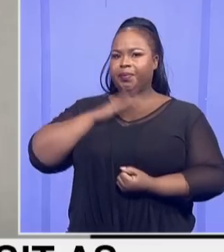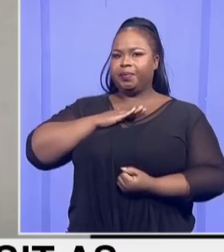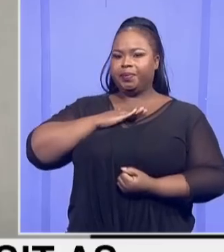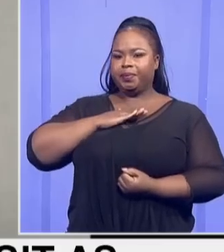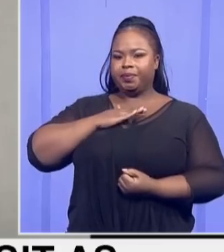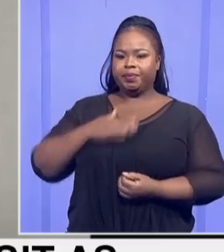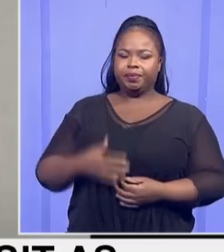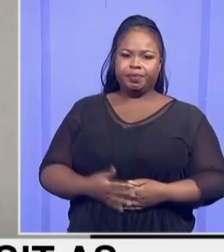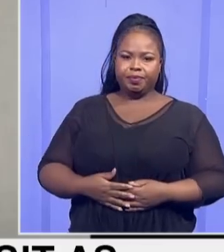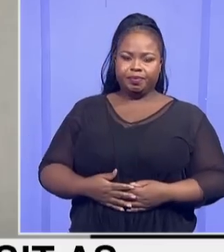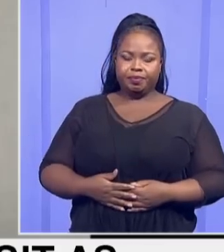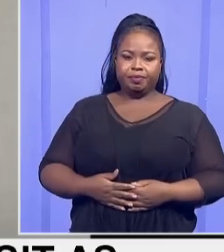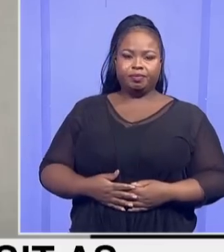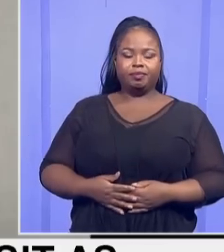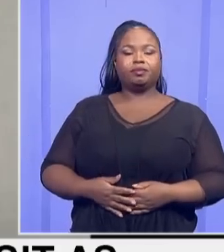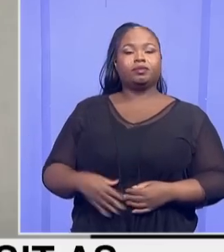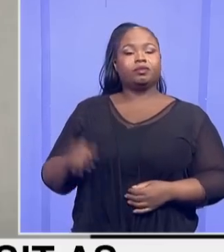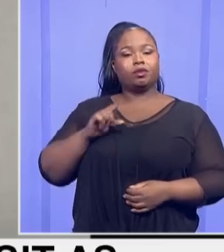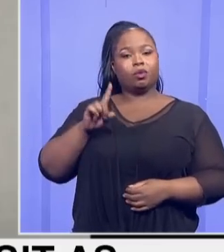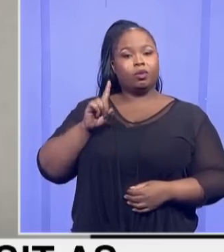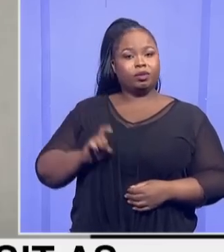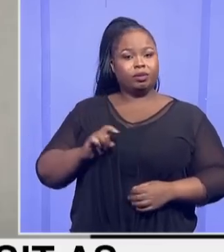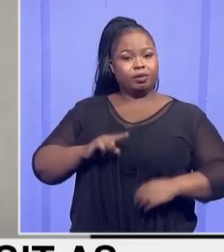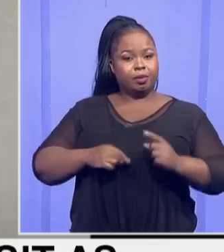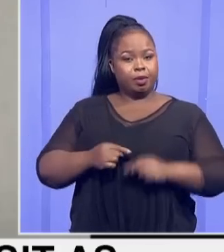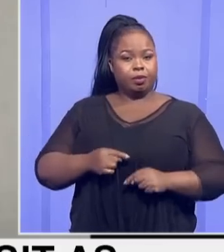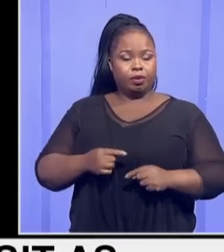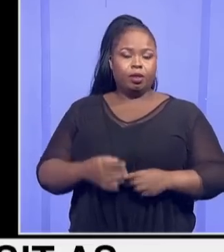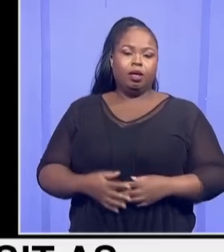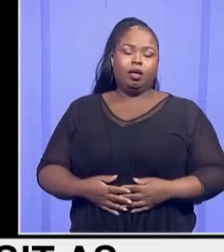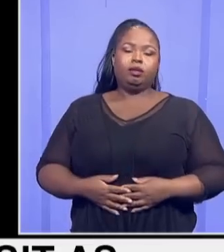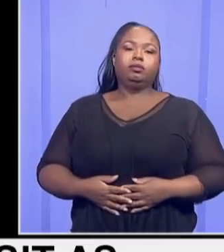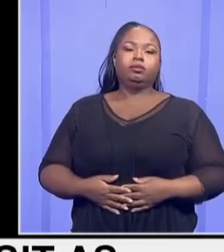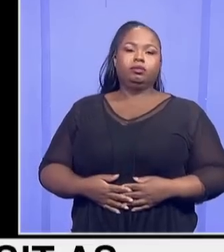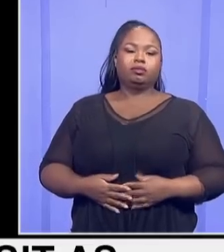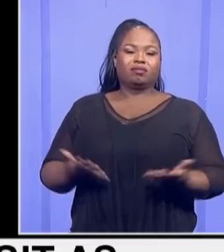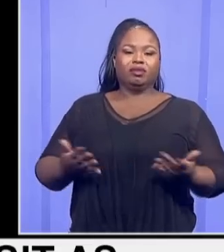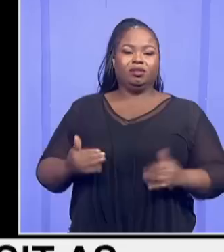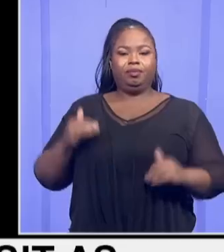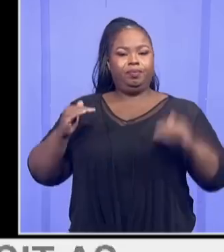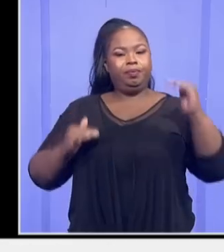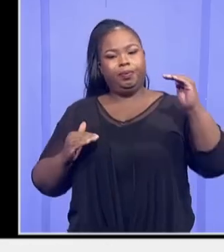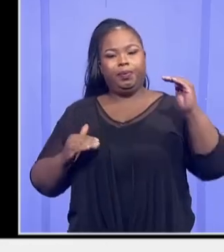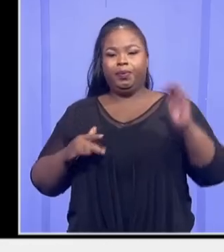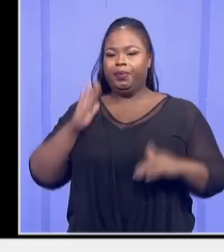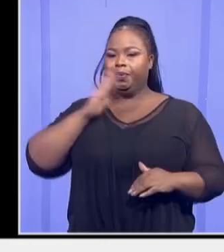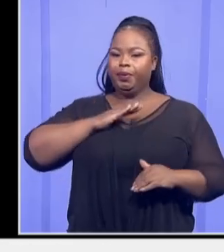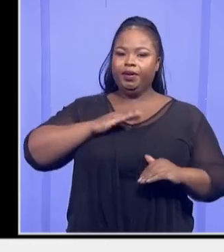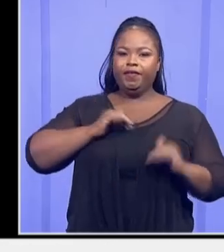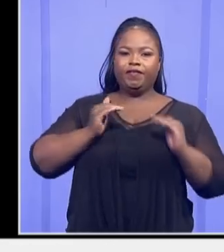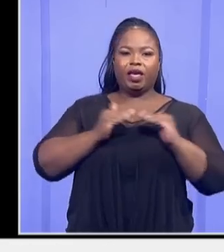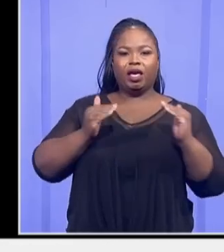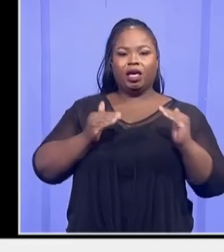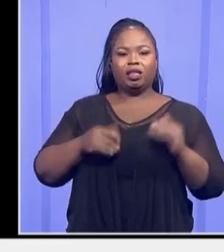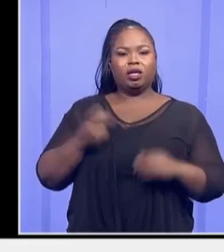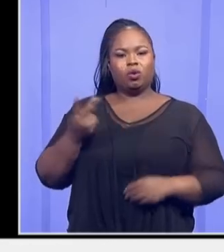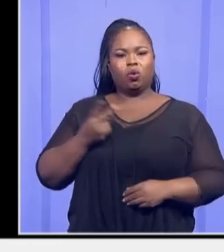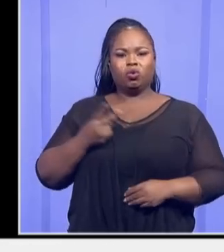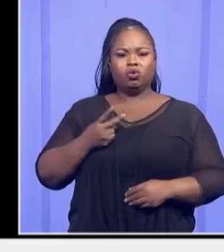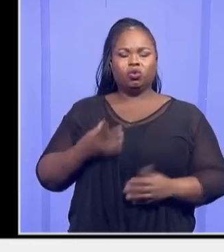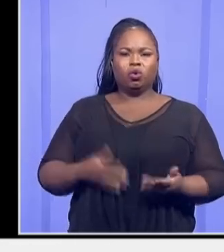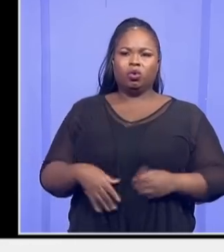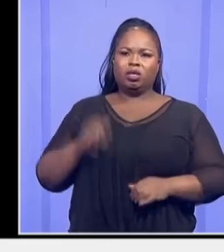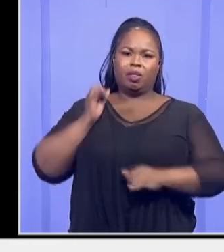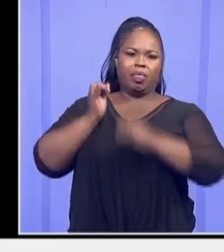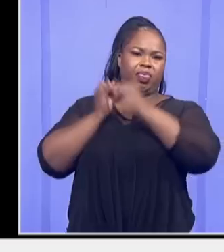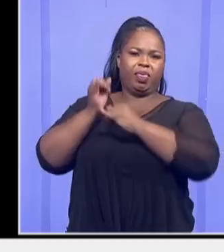The questions that are being raised in respect of unevenness and double standard pointed at